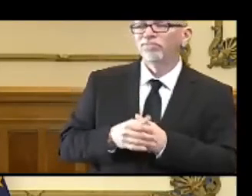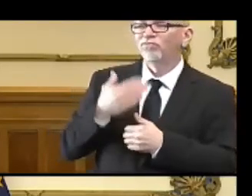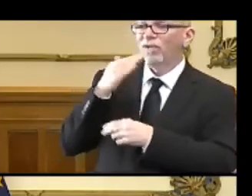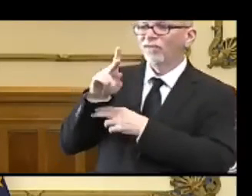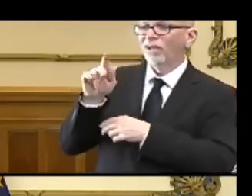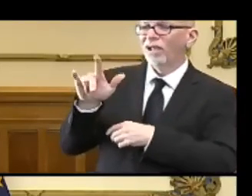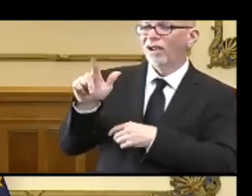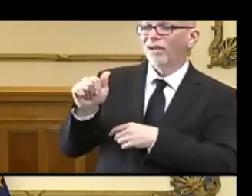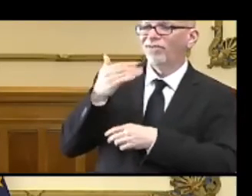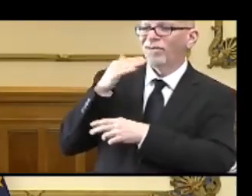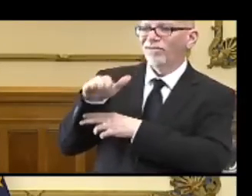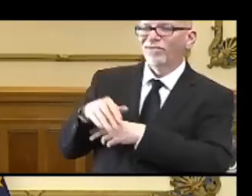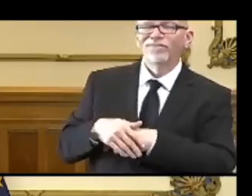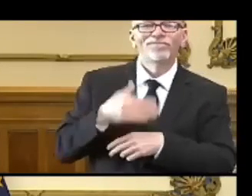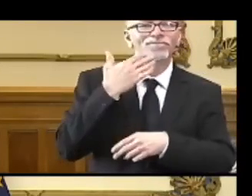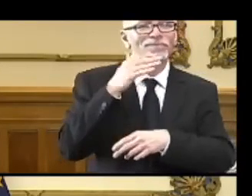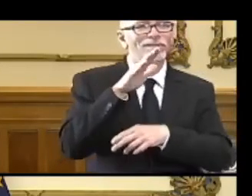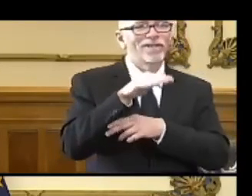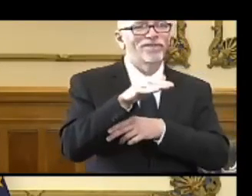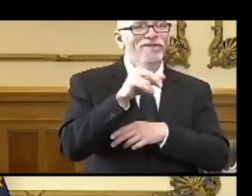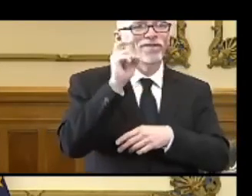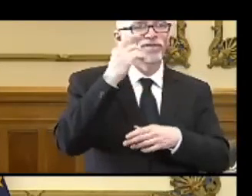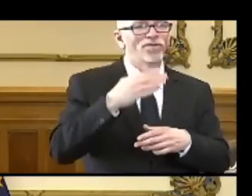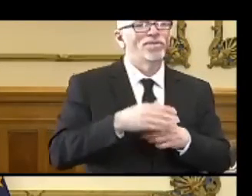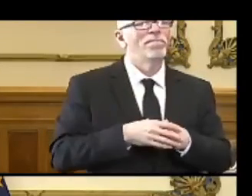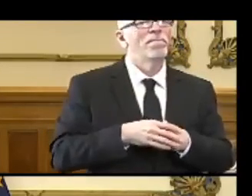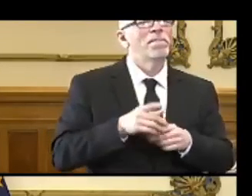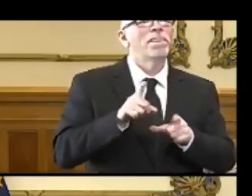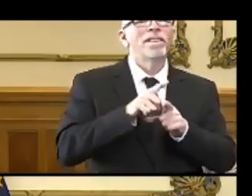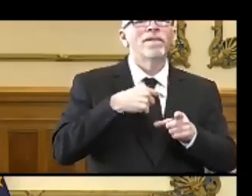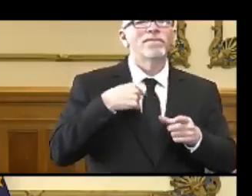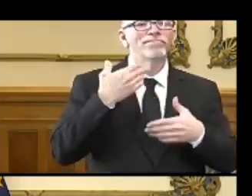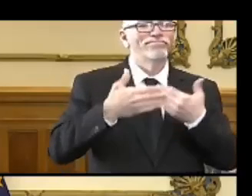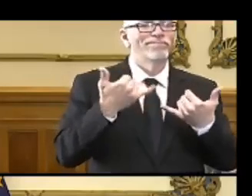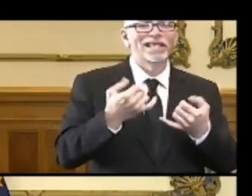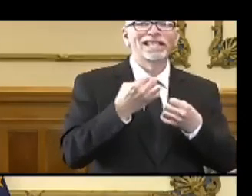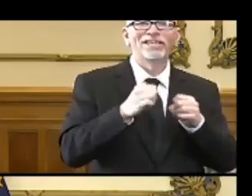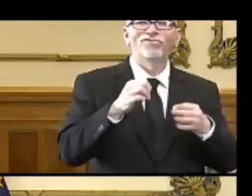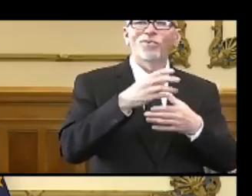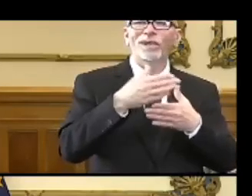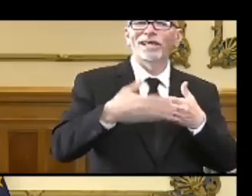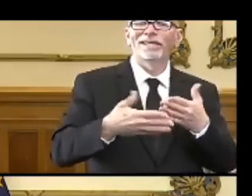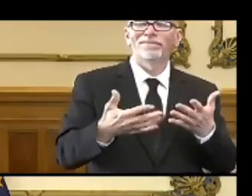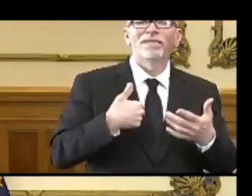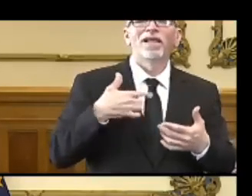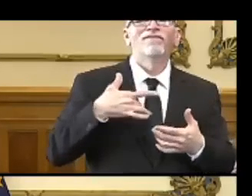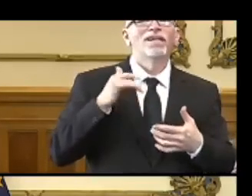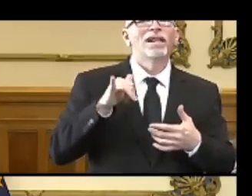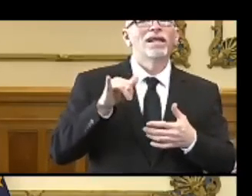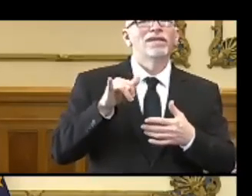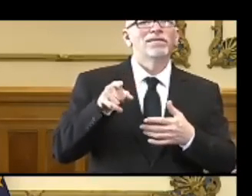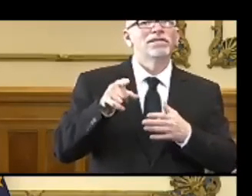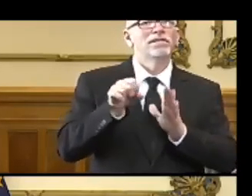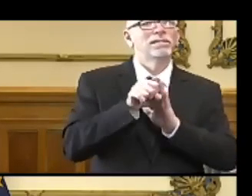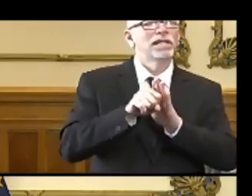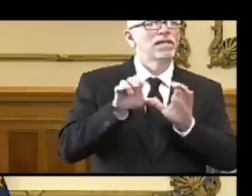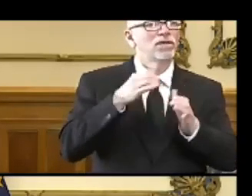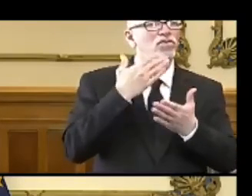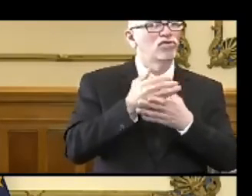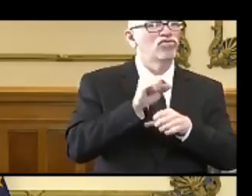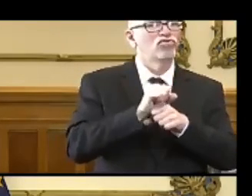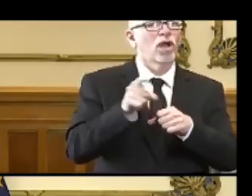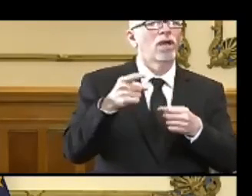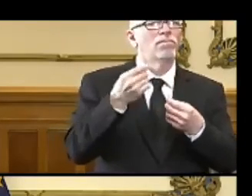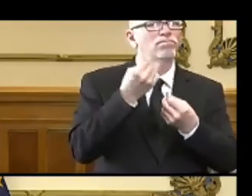afternoon. Good afternoon, Governor. And as we head into Easter weekend, I feel like the state did a really good job of